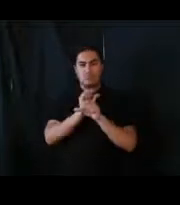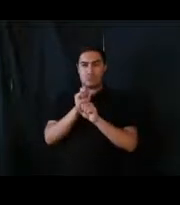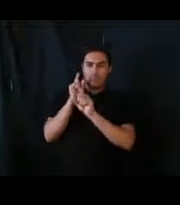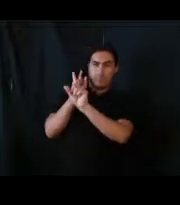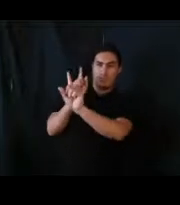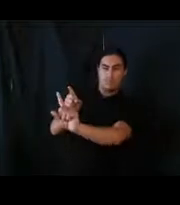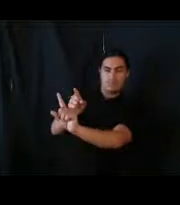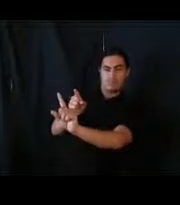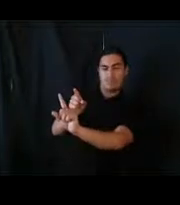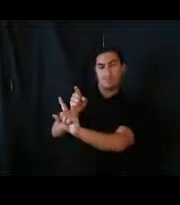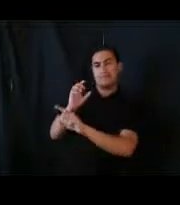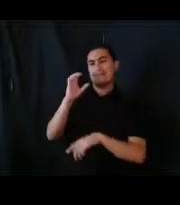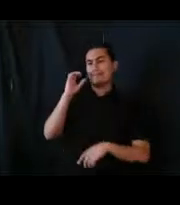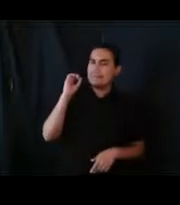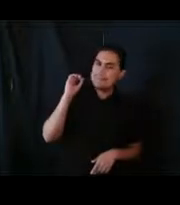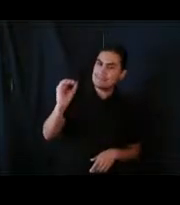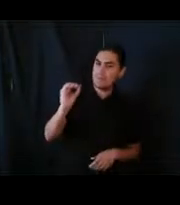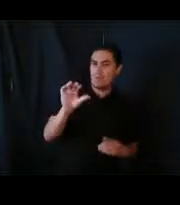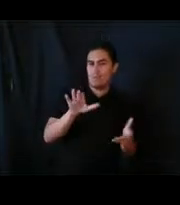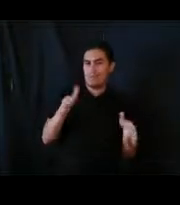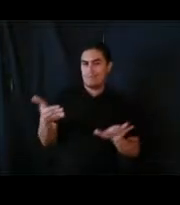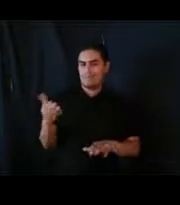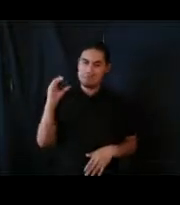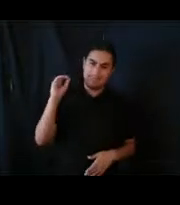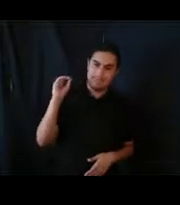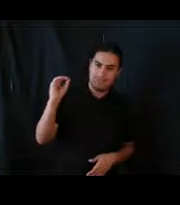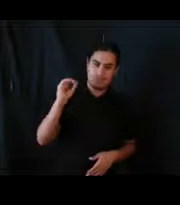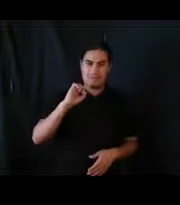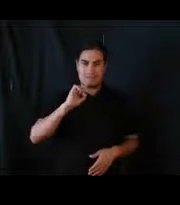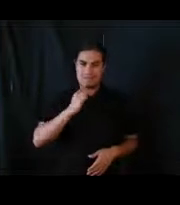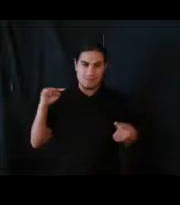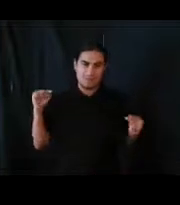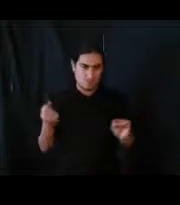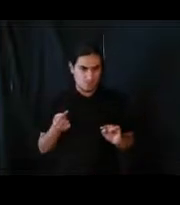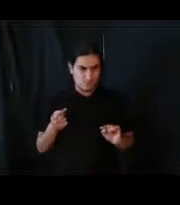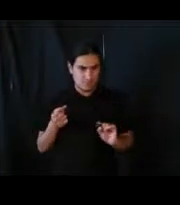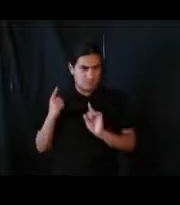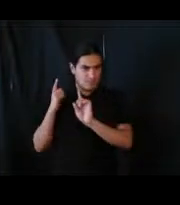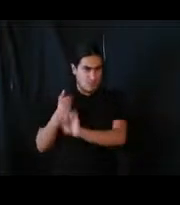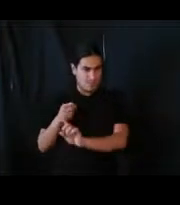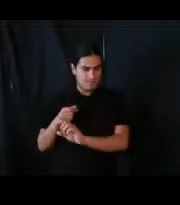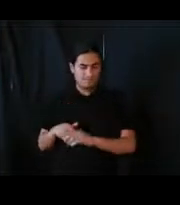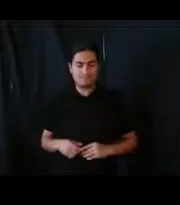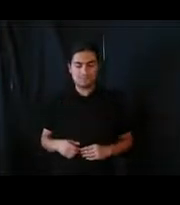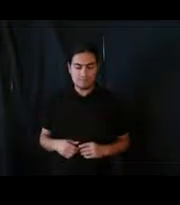of uh zero deaths and serious injuries um